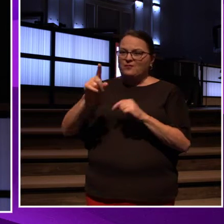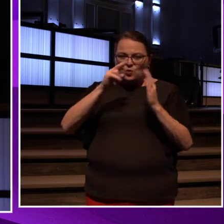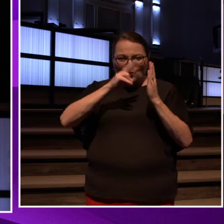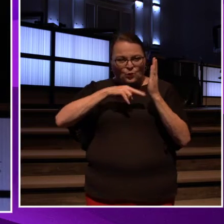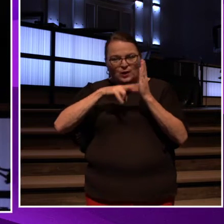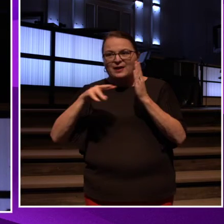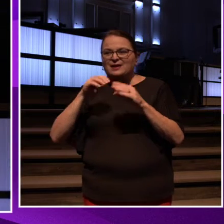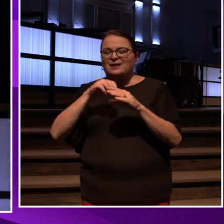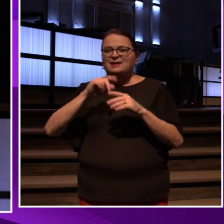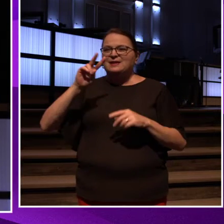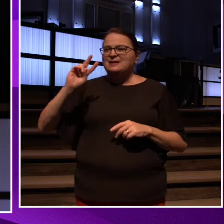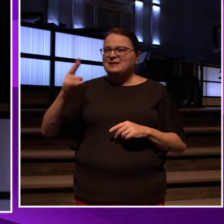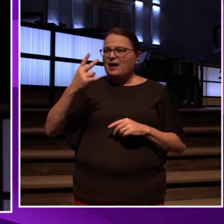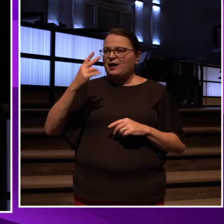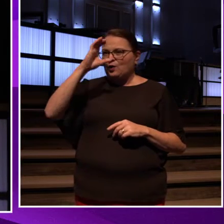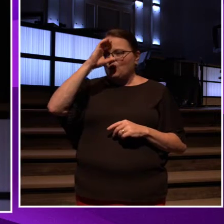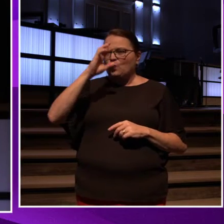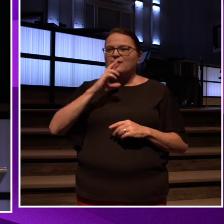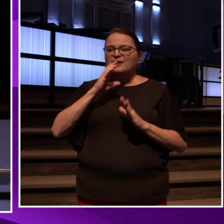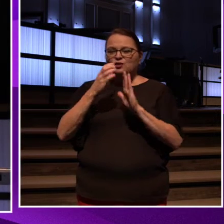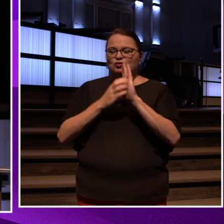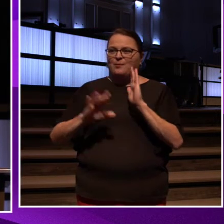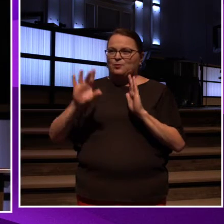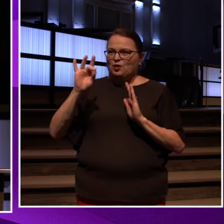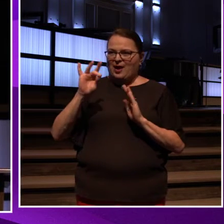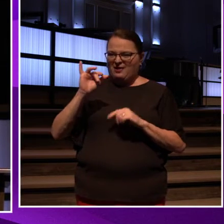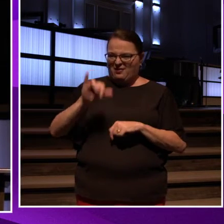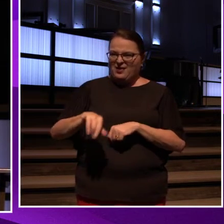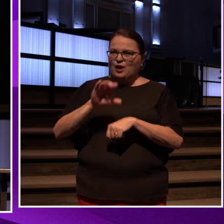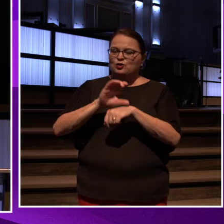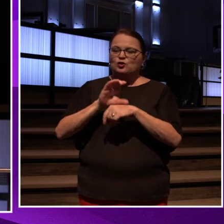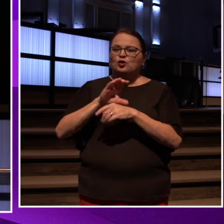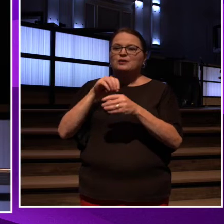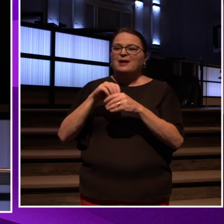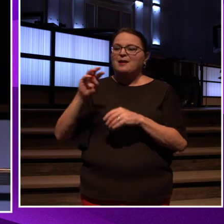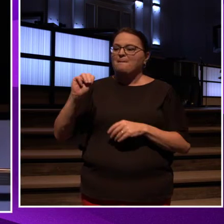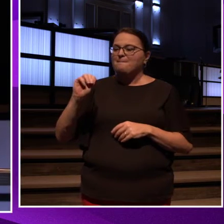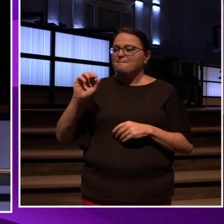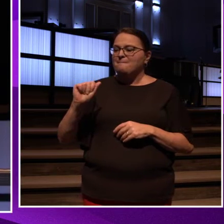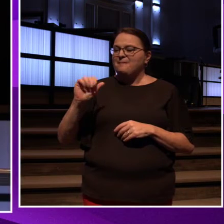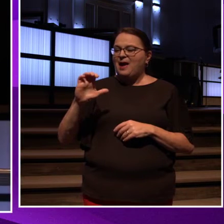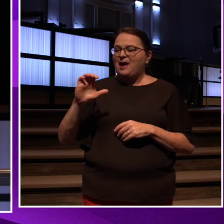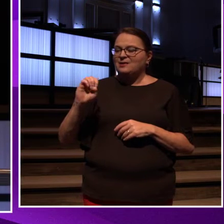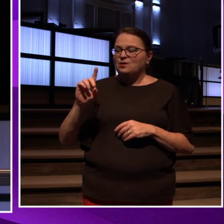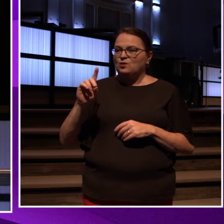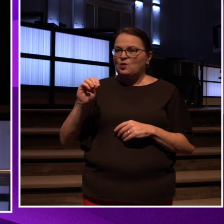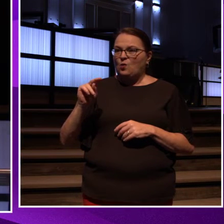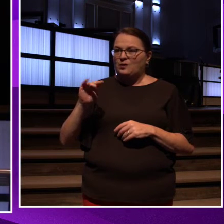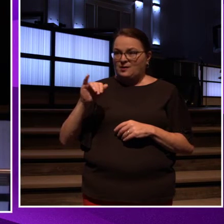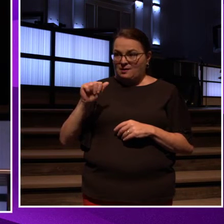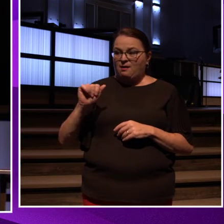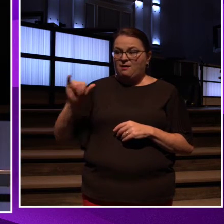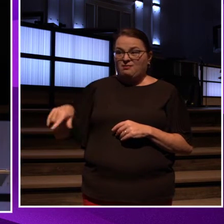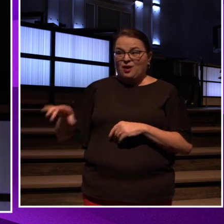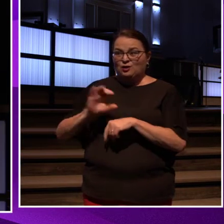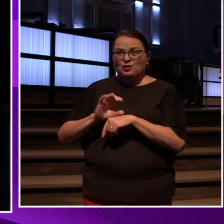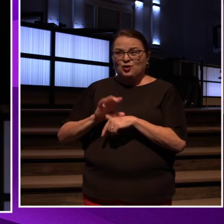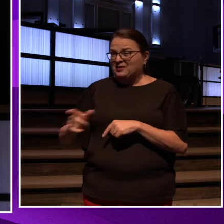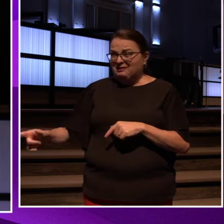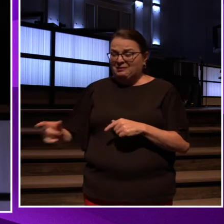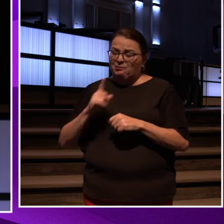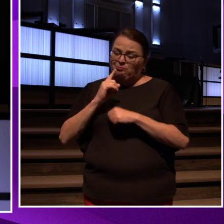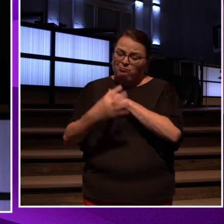in 2 Corinthians chapter 8 about this church in Macedonia. These Christians in Macedonia, they had